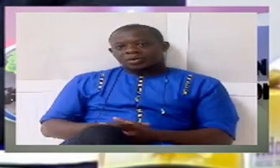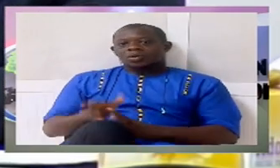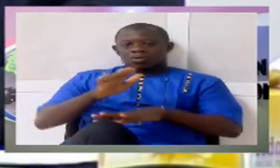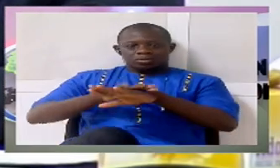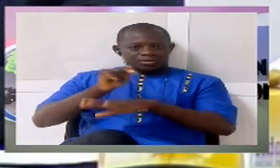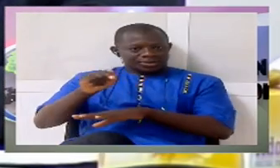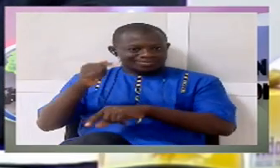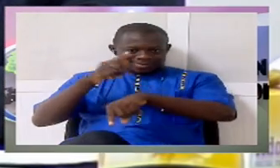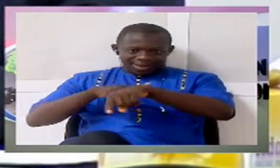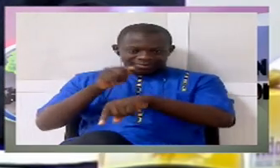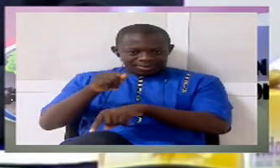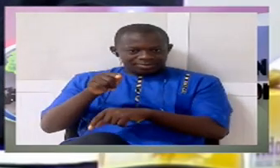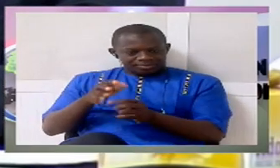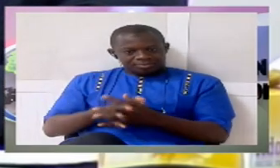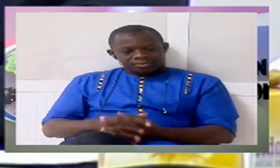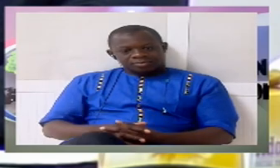occasion,